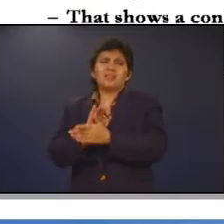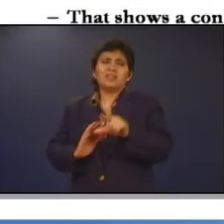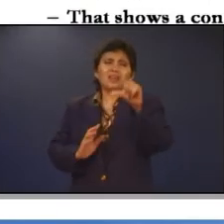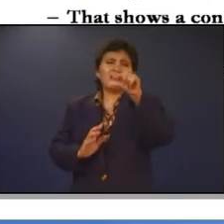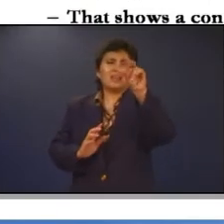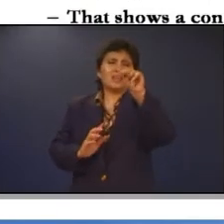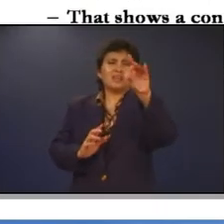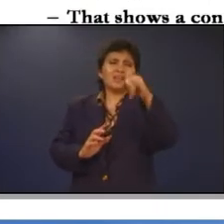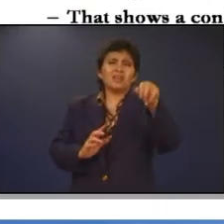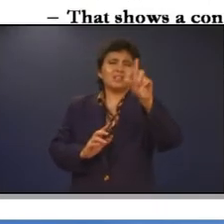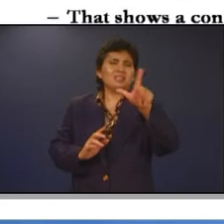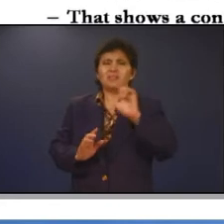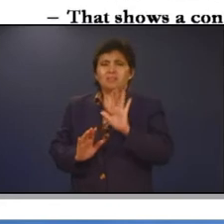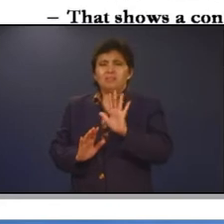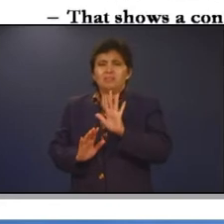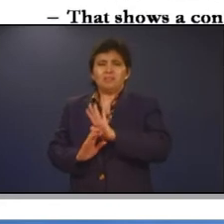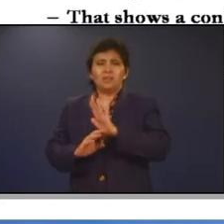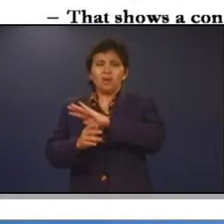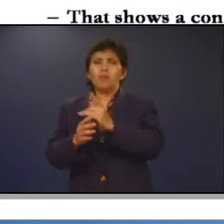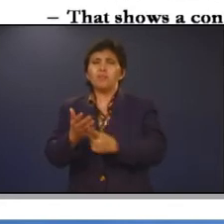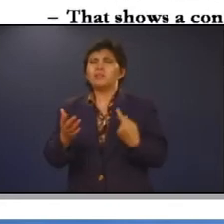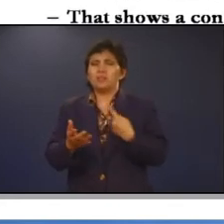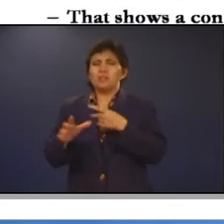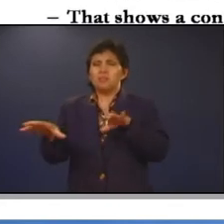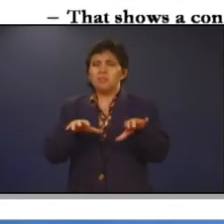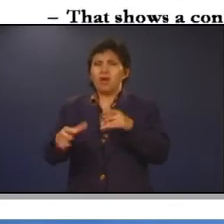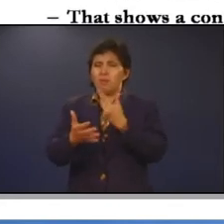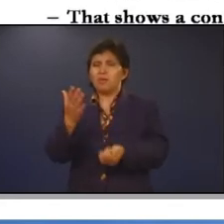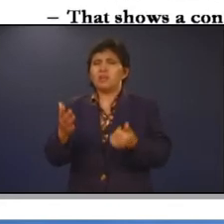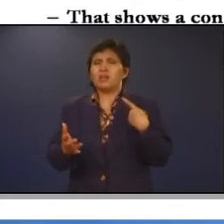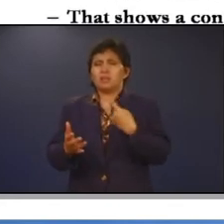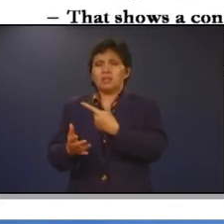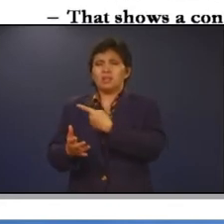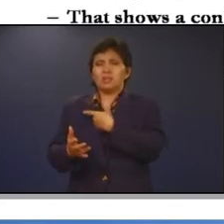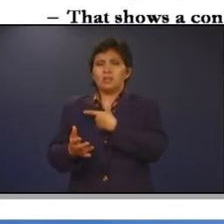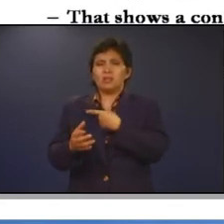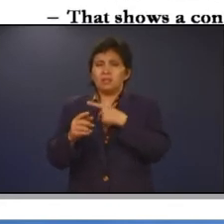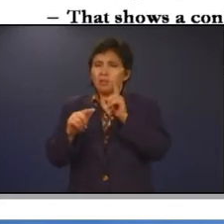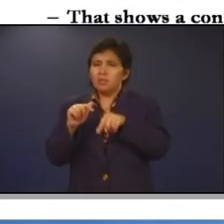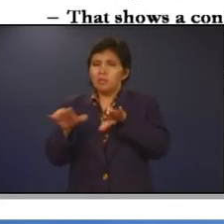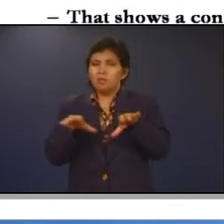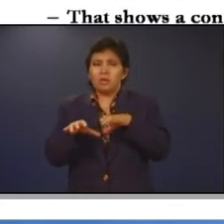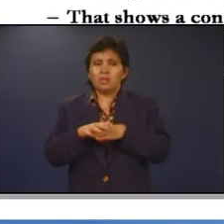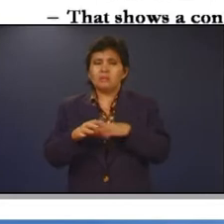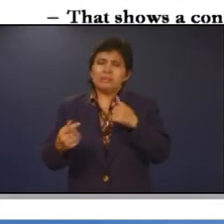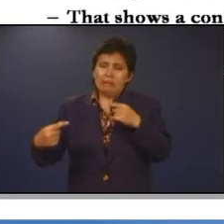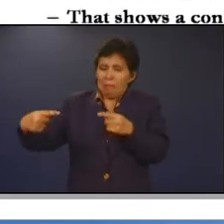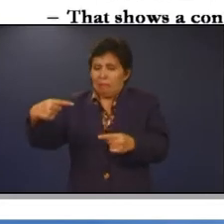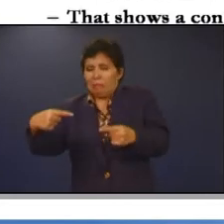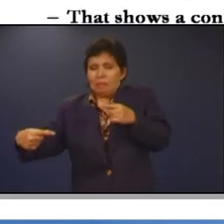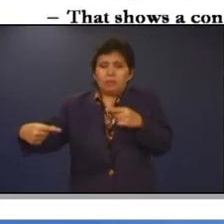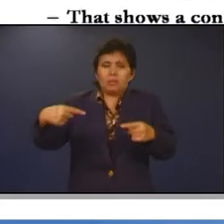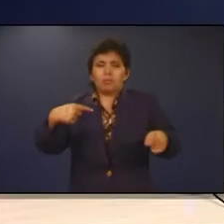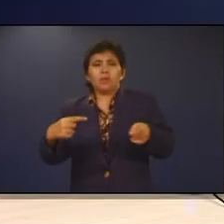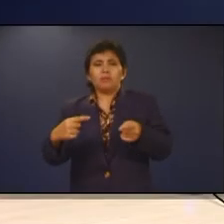self, which means what you should do, what you need to do. This one might conflict with the